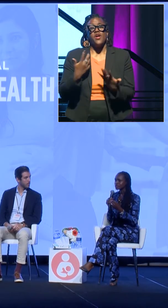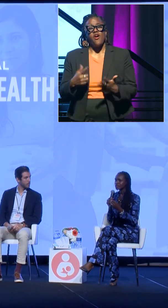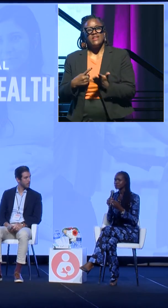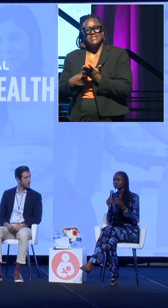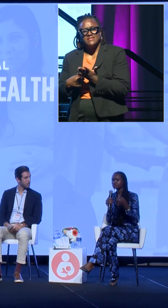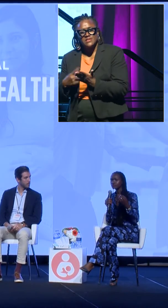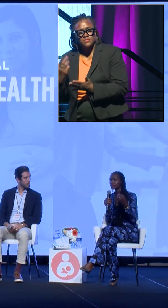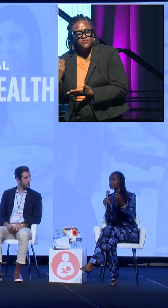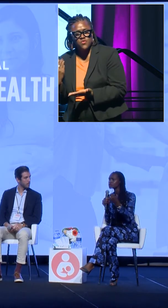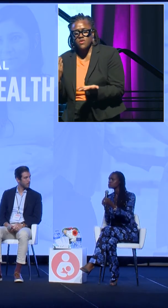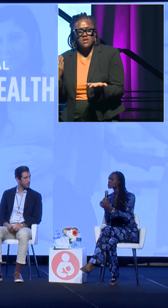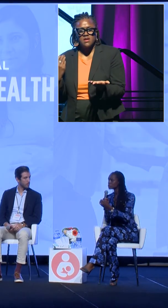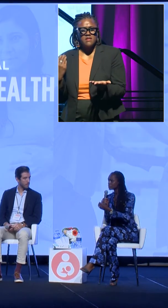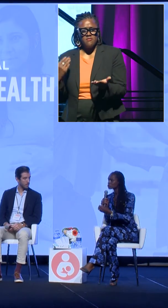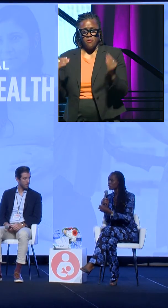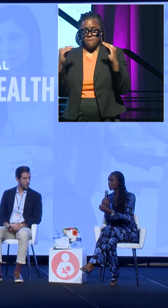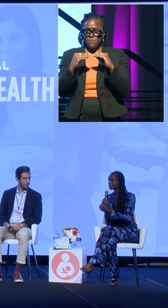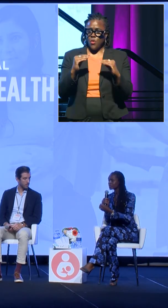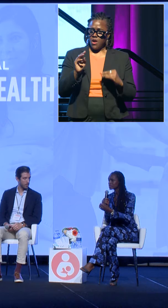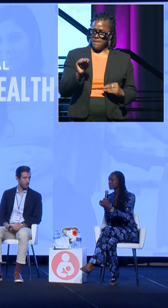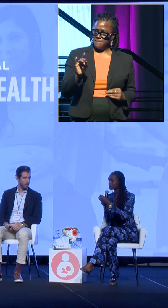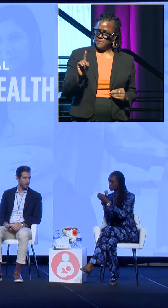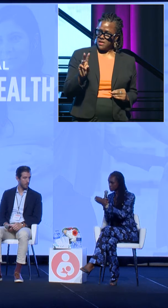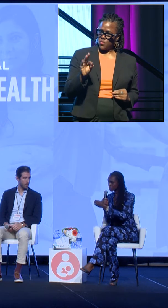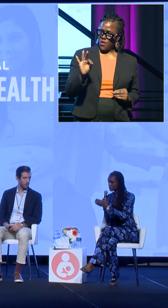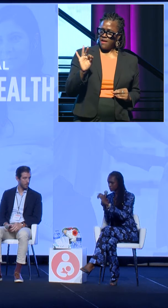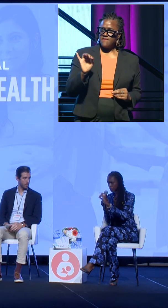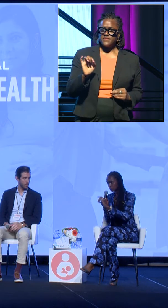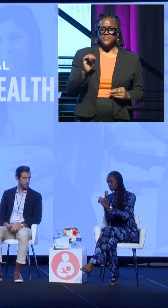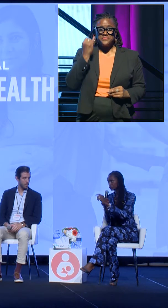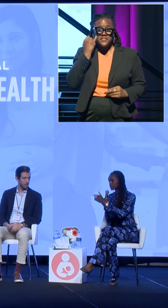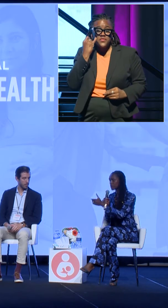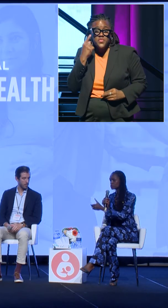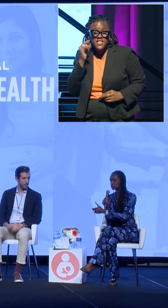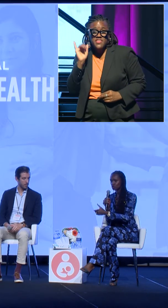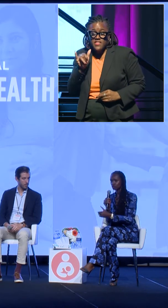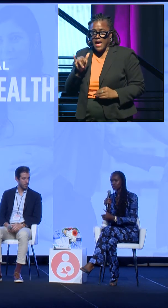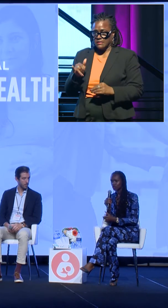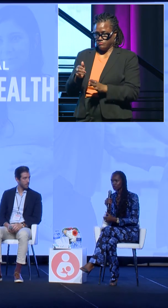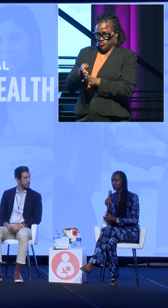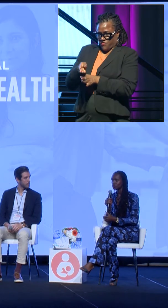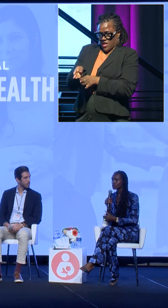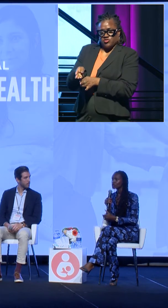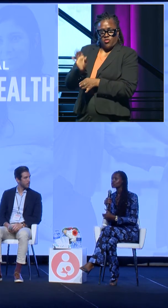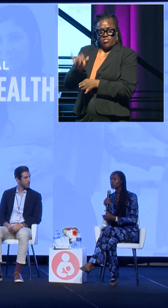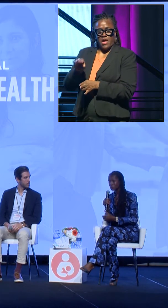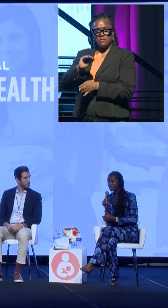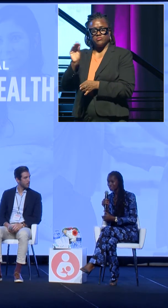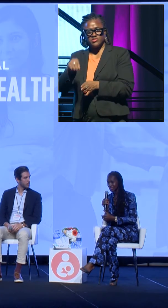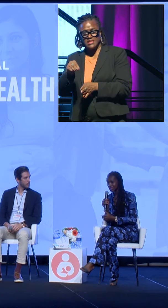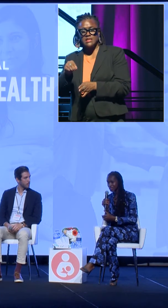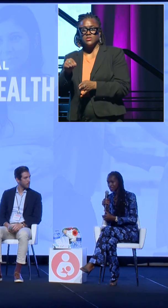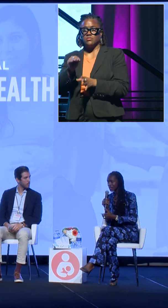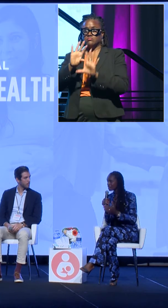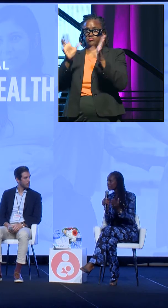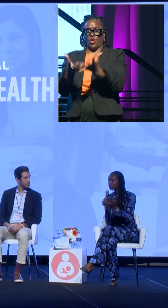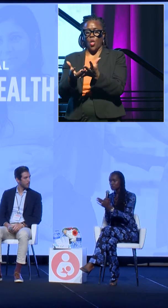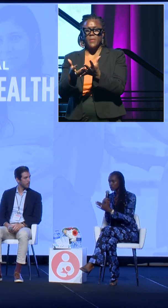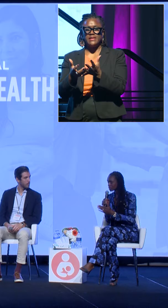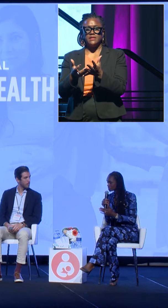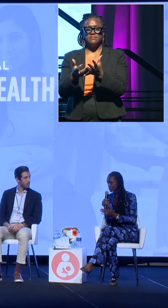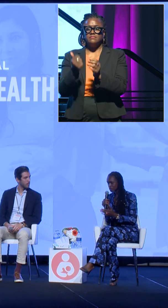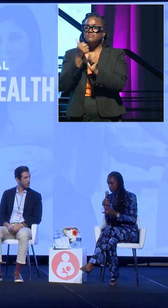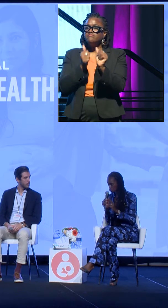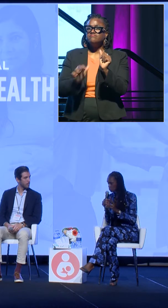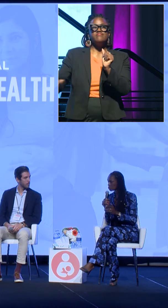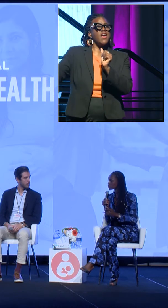the fact that there's more midwives. If you think about the midwifery to obstetrician ratio globally,